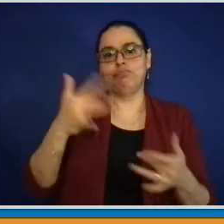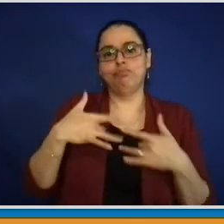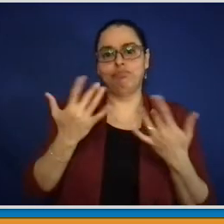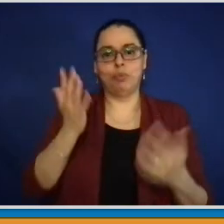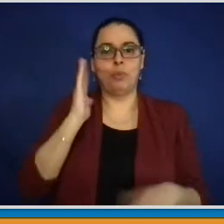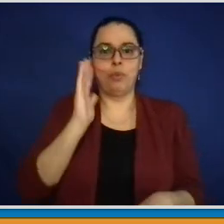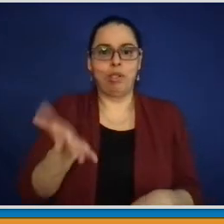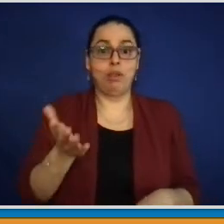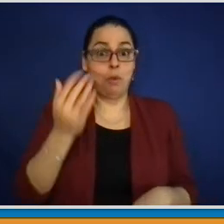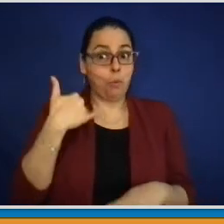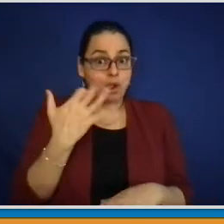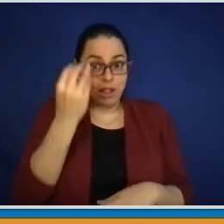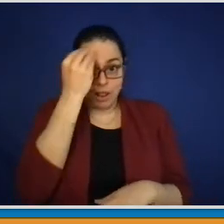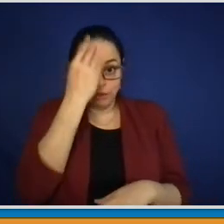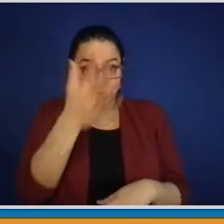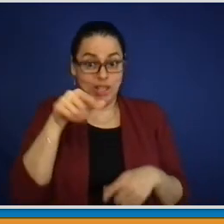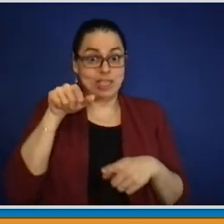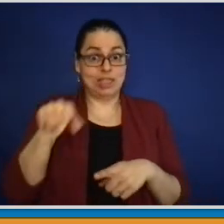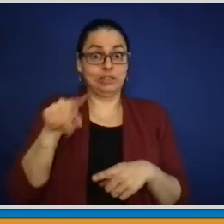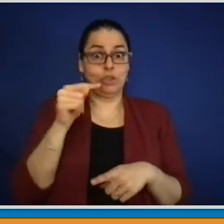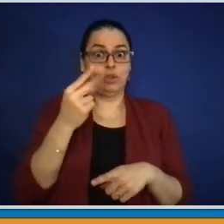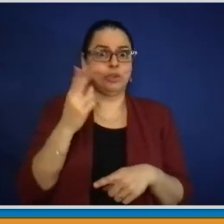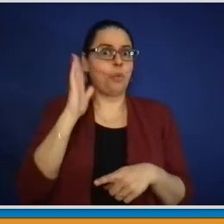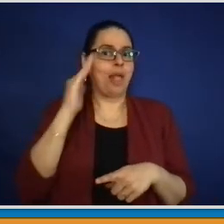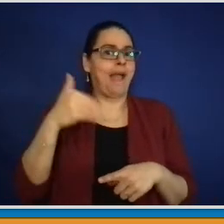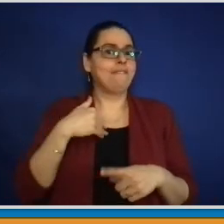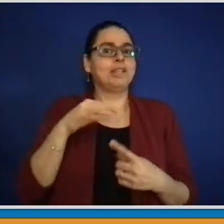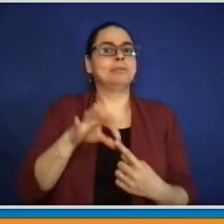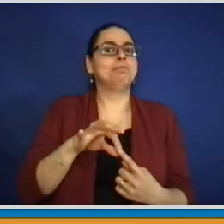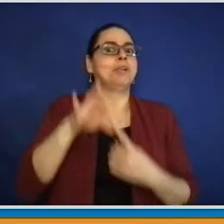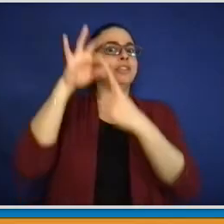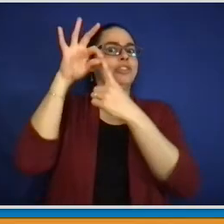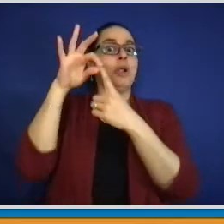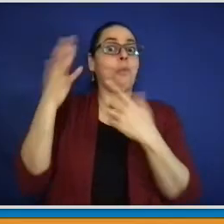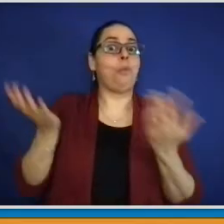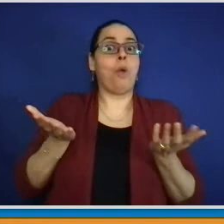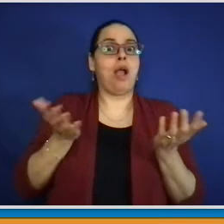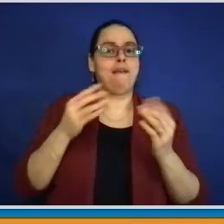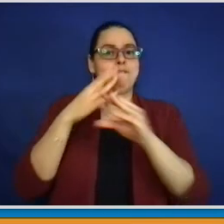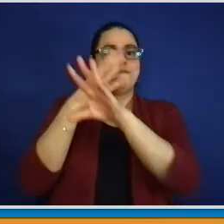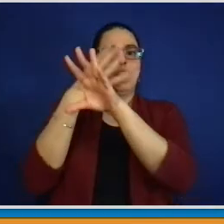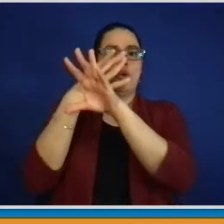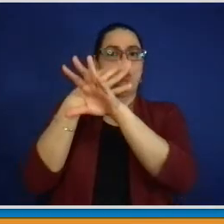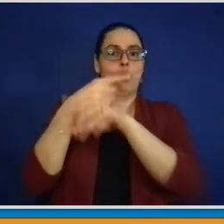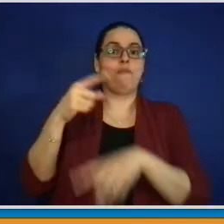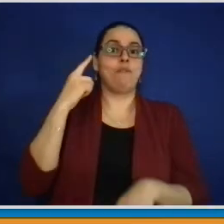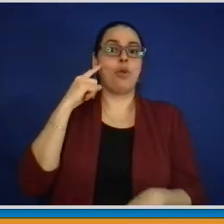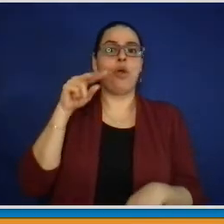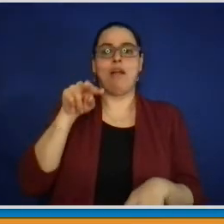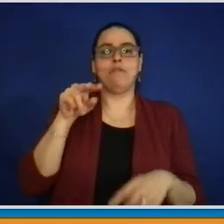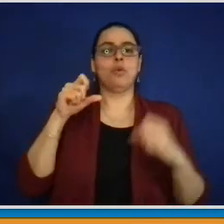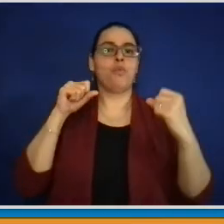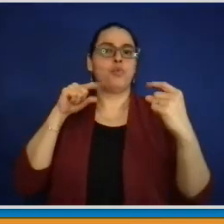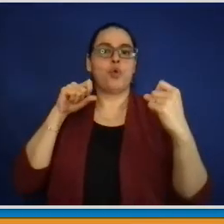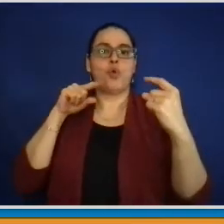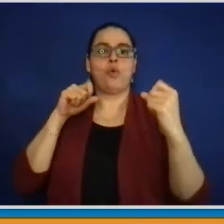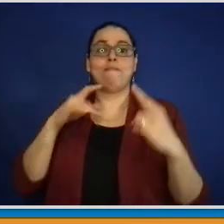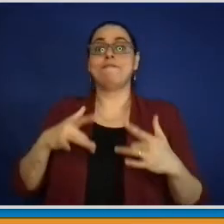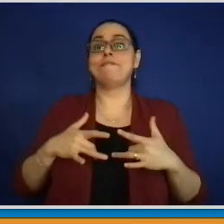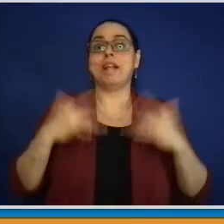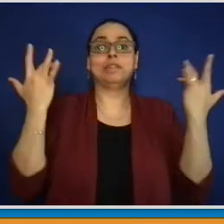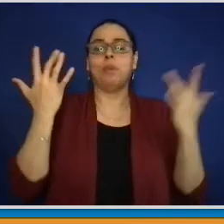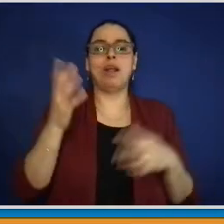some great note coming during Women's History Heritage Month. It's the WOW, W-O-W, capital letters, Conversations